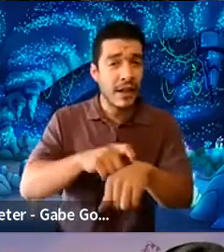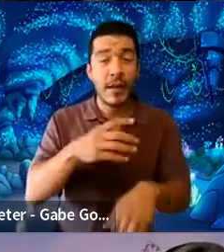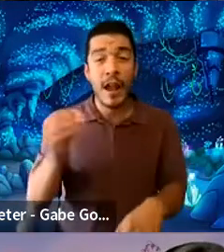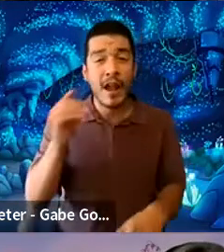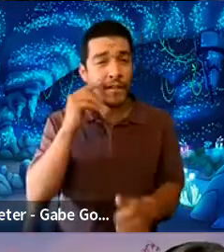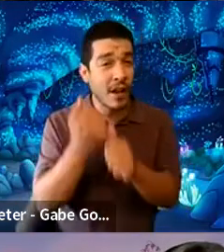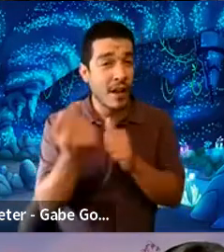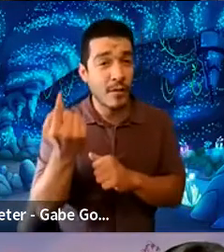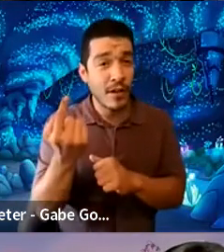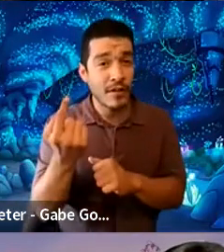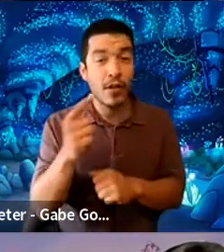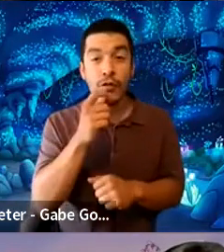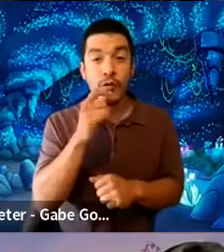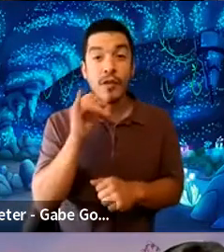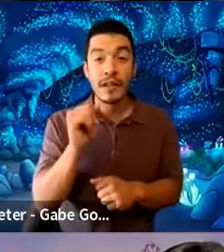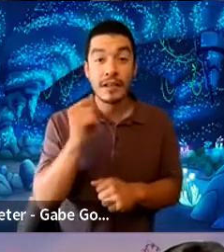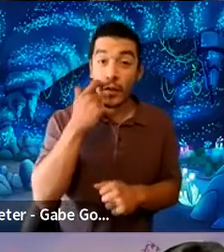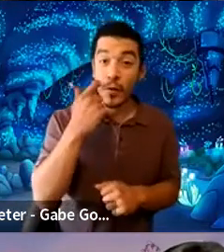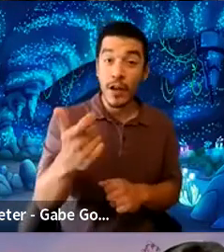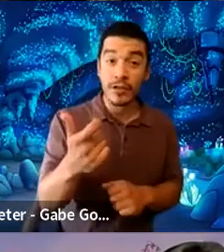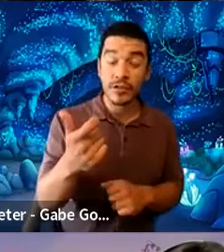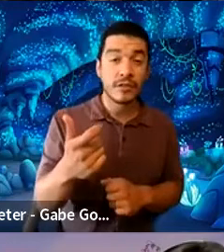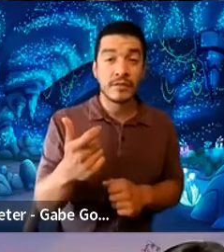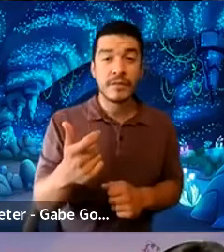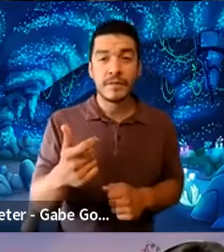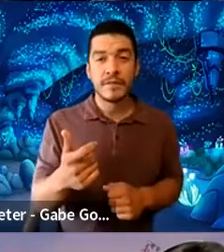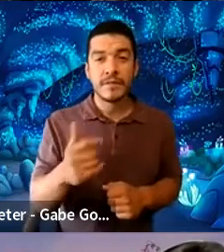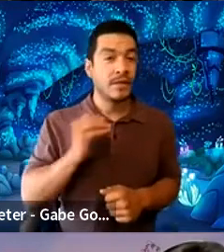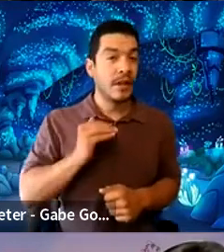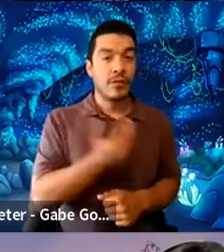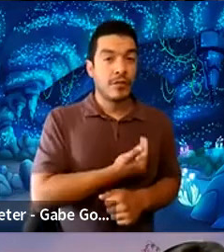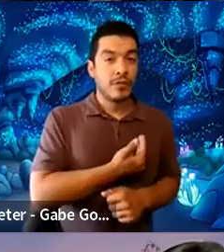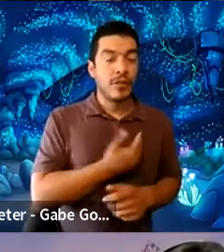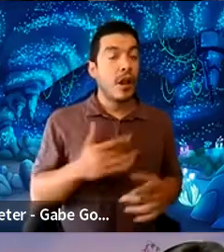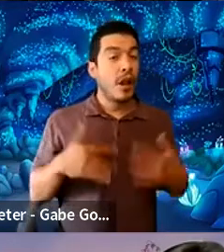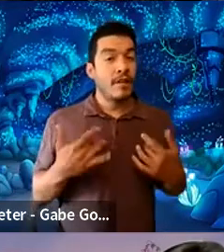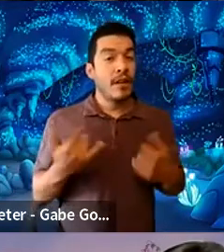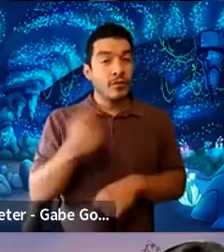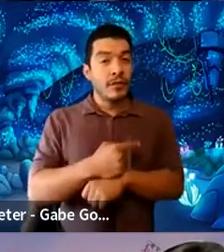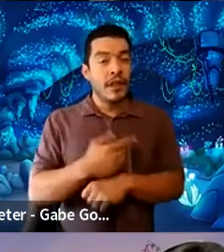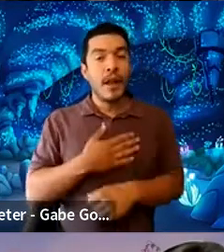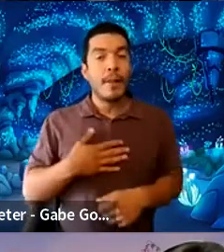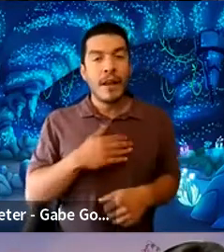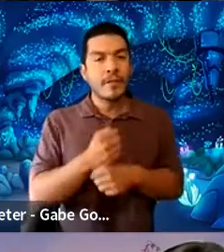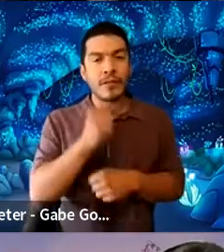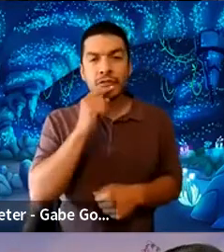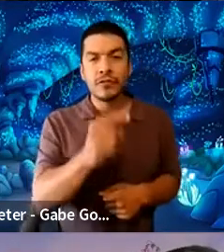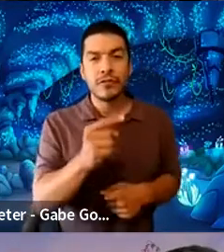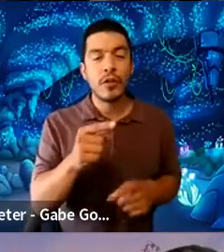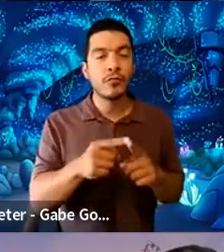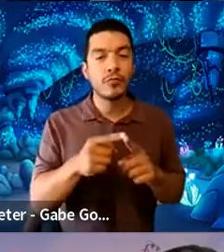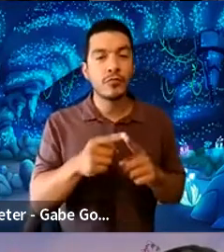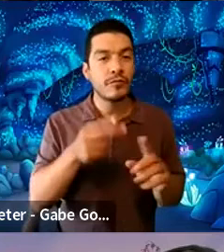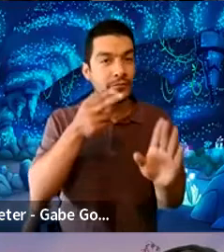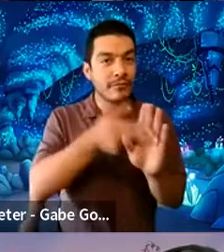for everyone who is watching our event today. Please make sure to tune